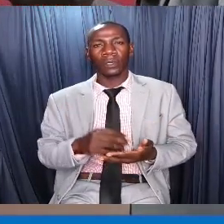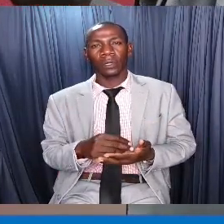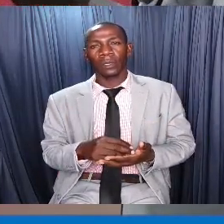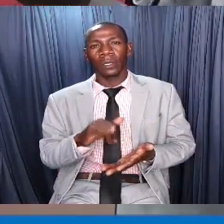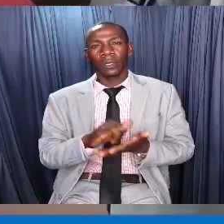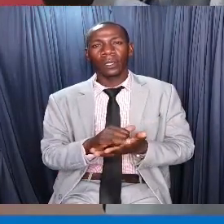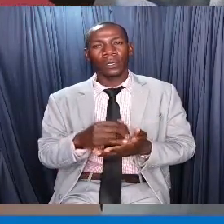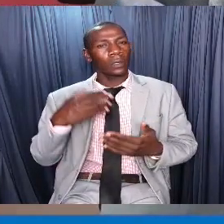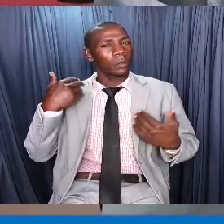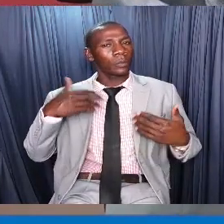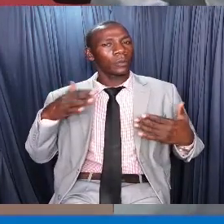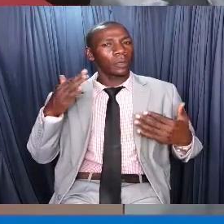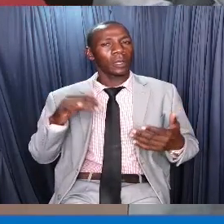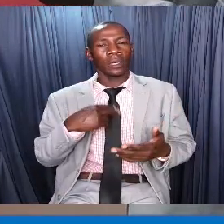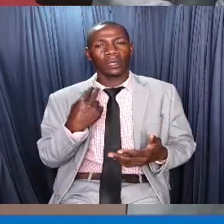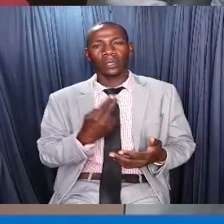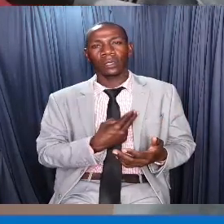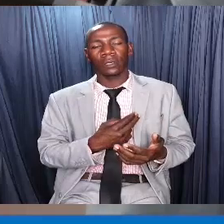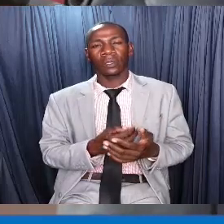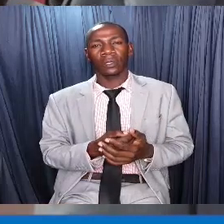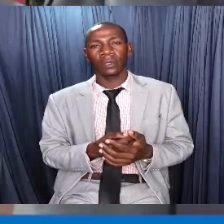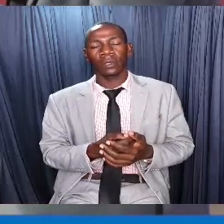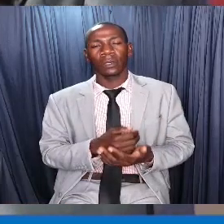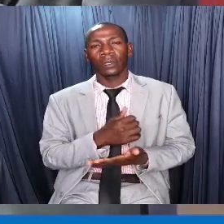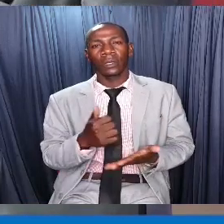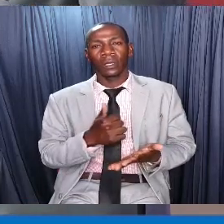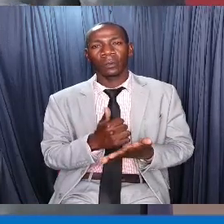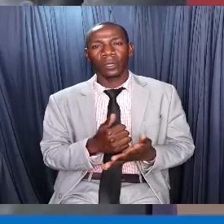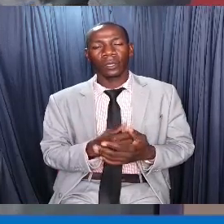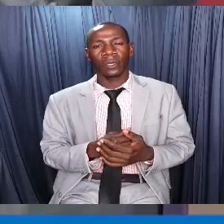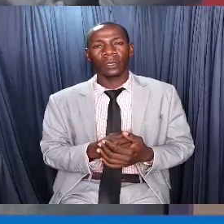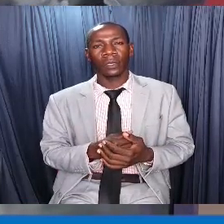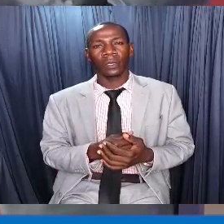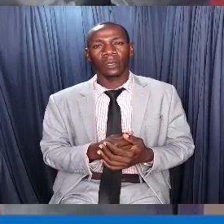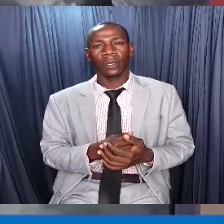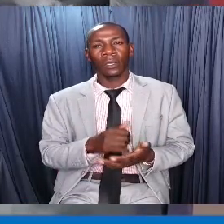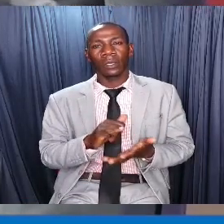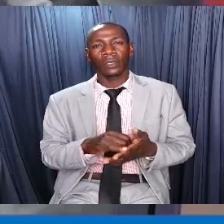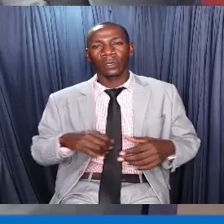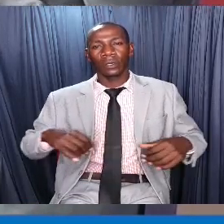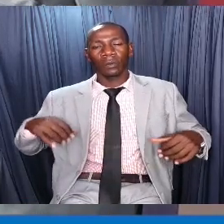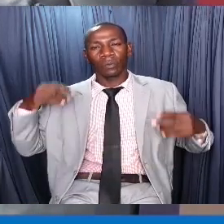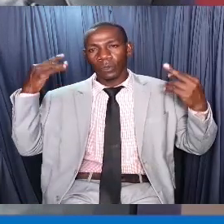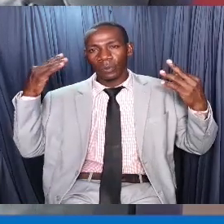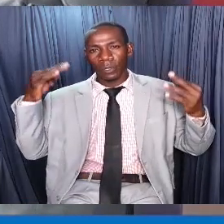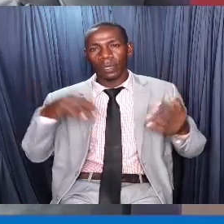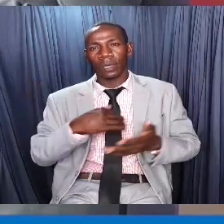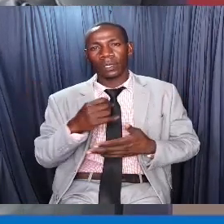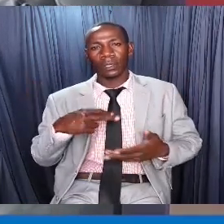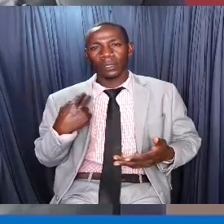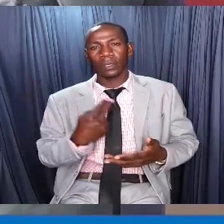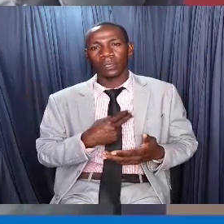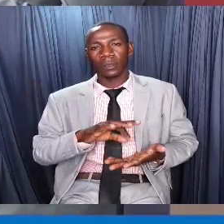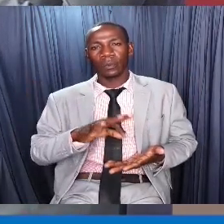ndio inatusumbua sasa. Because that is what is troubling us. Bwana Yesu asifiwe sana. Amen. Hiyo ndio inatusumbua sisi. That is what is troubling us. Roho ya